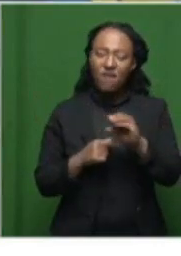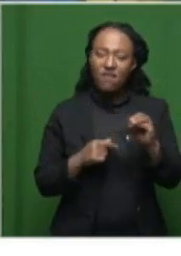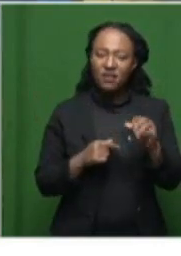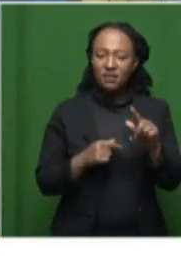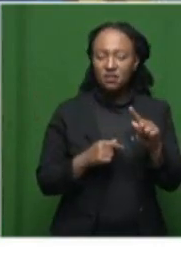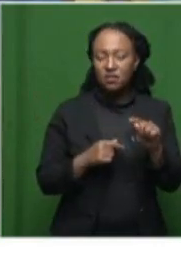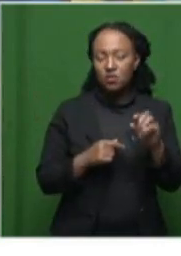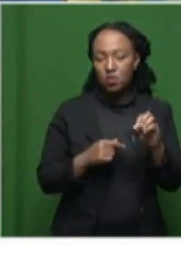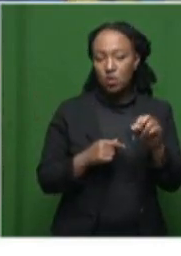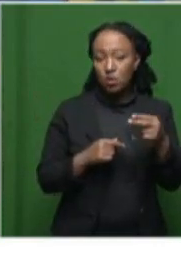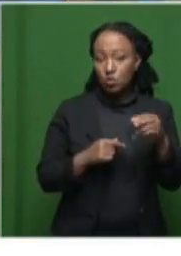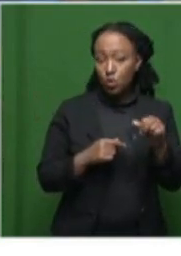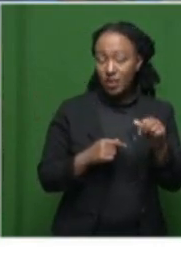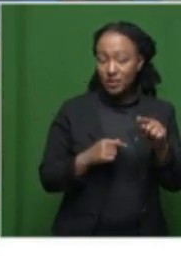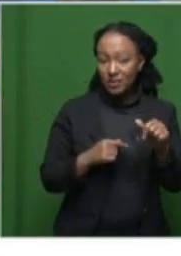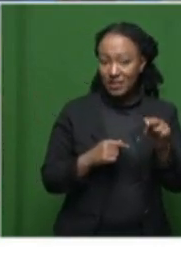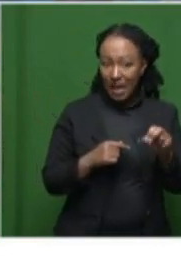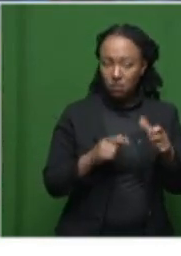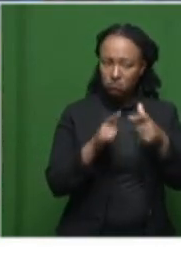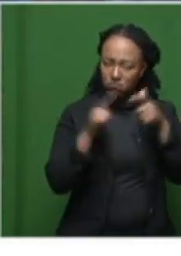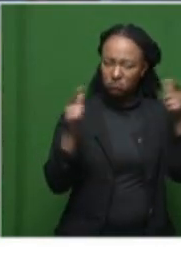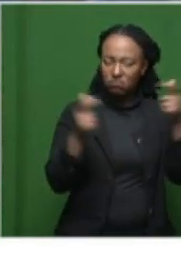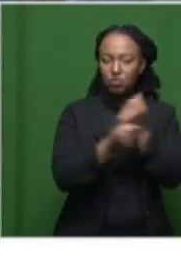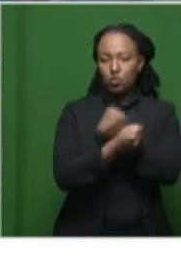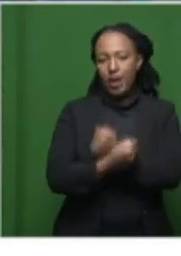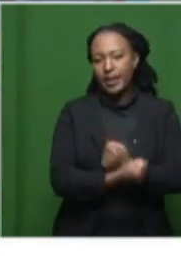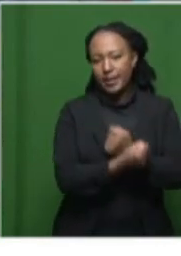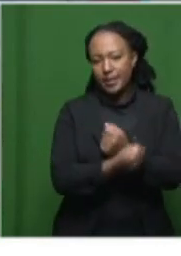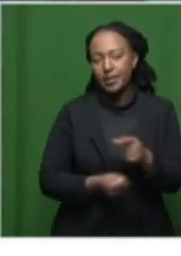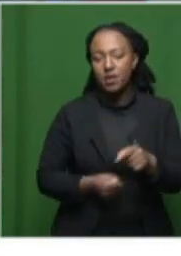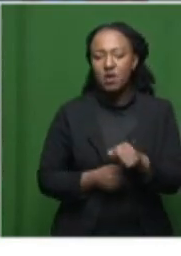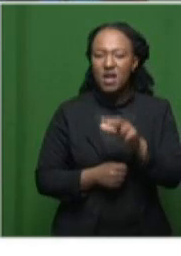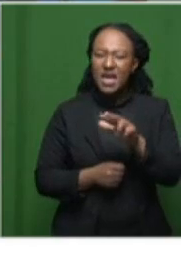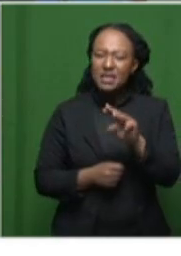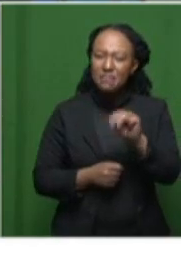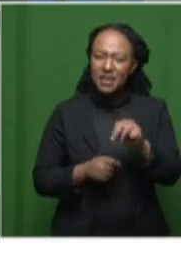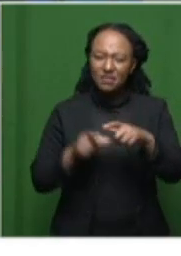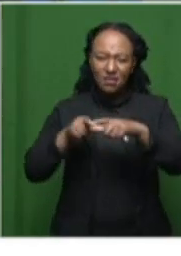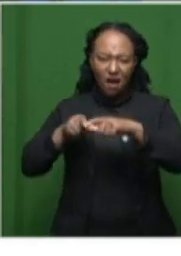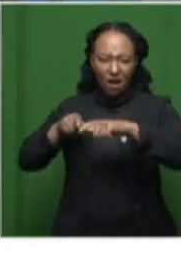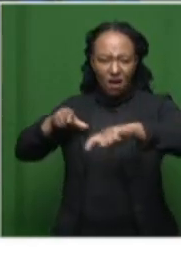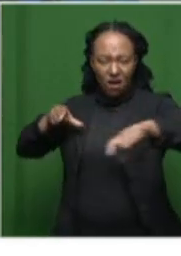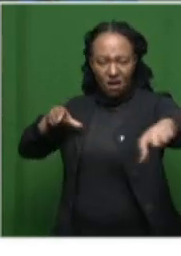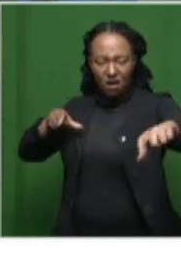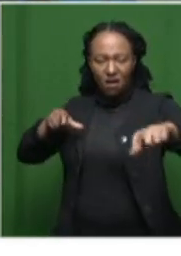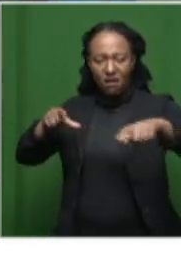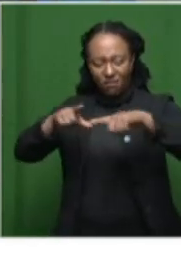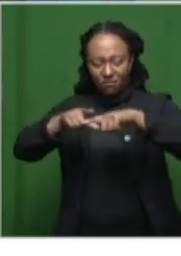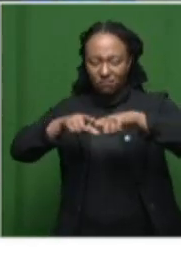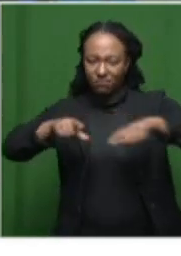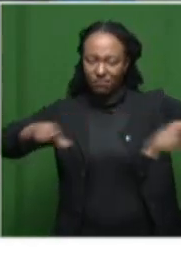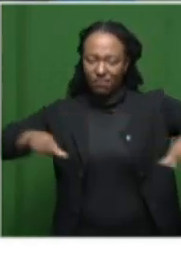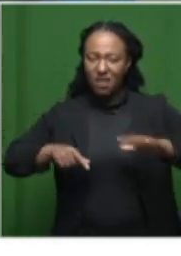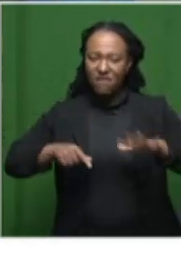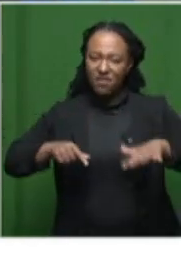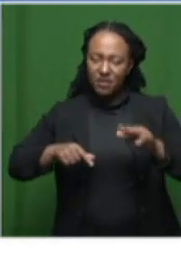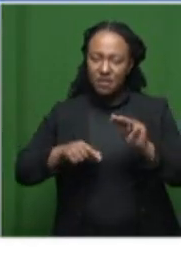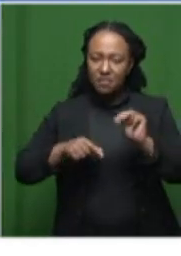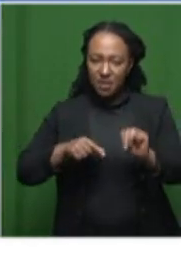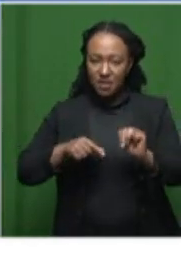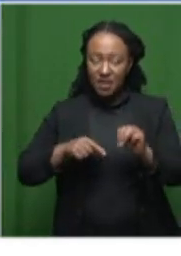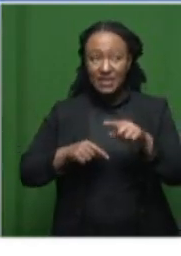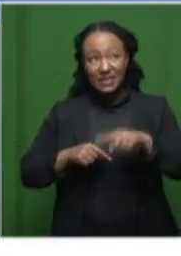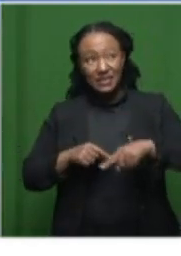when it's fully loaded on the truck. Stands about 8 meters wide, 15 meters long, 7.5 meters